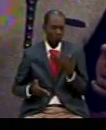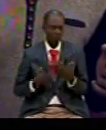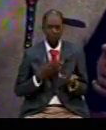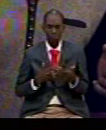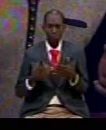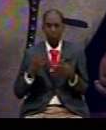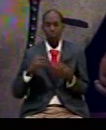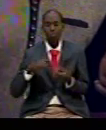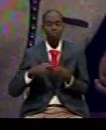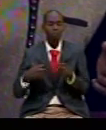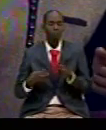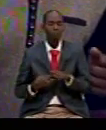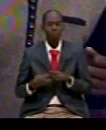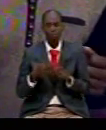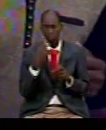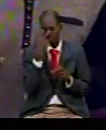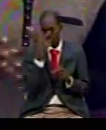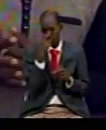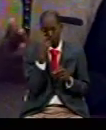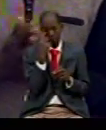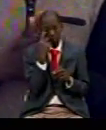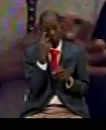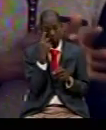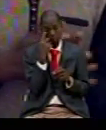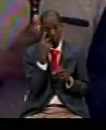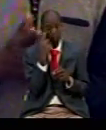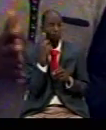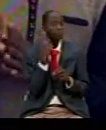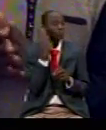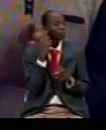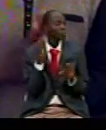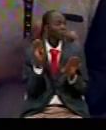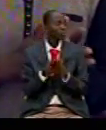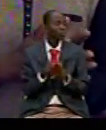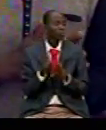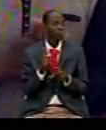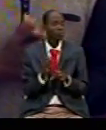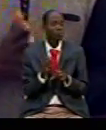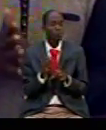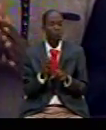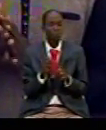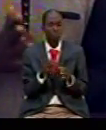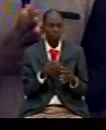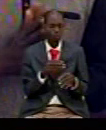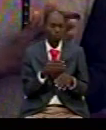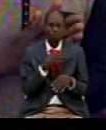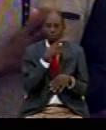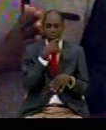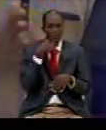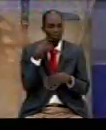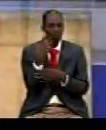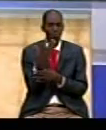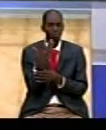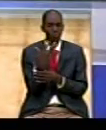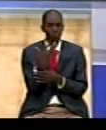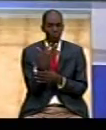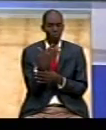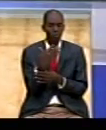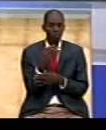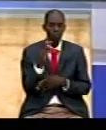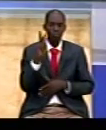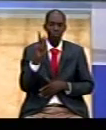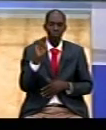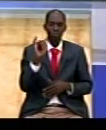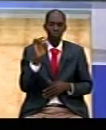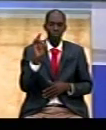Whatever the problem, blind eyes, deaf ears, withered hand, kidney that is